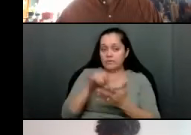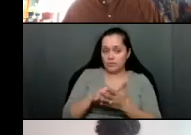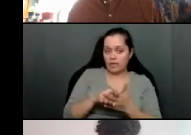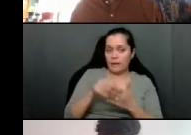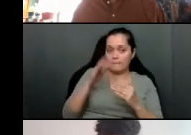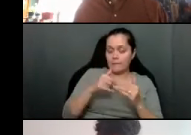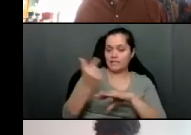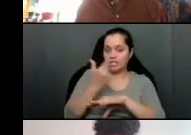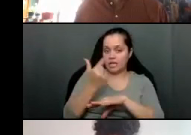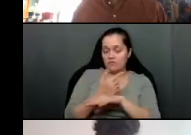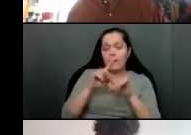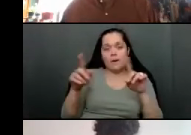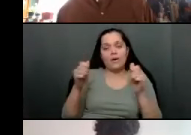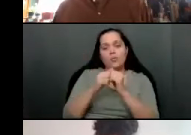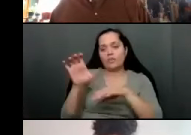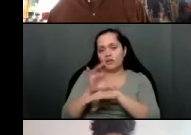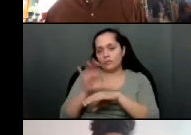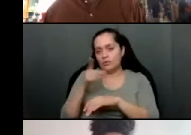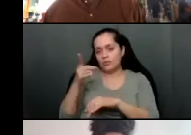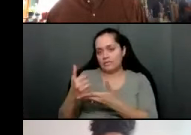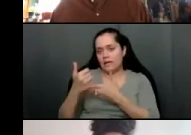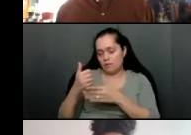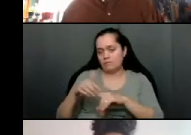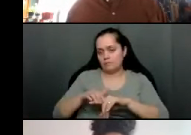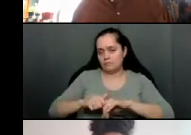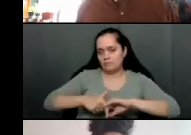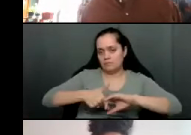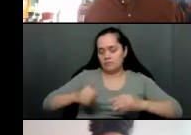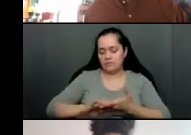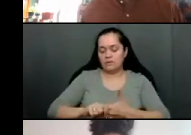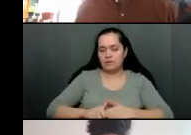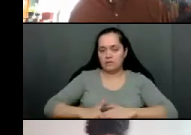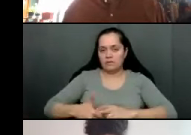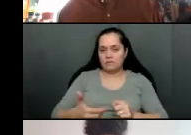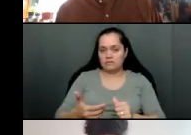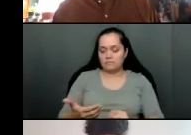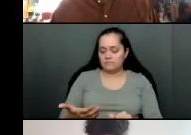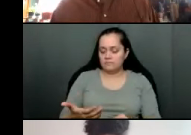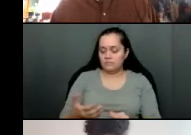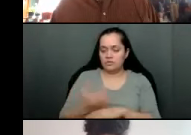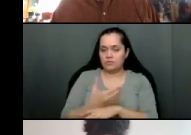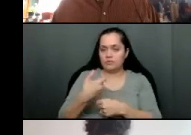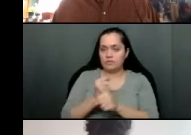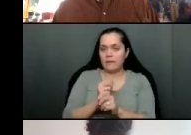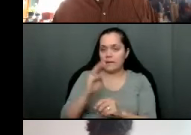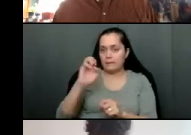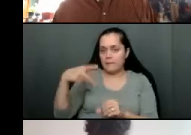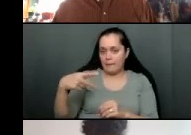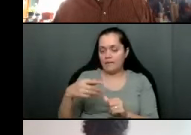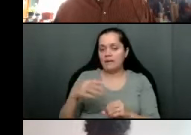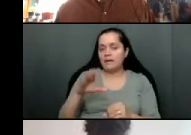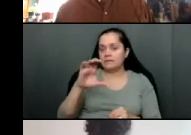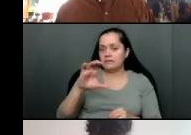by geography, but with the computer to help us, with the computer to create maps. And the